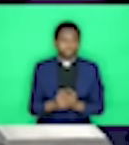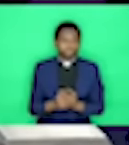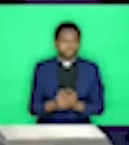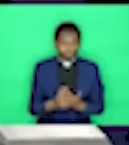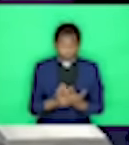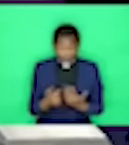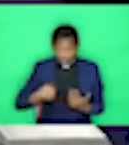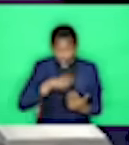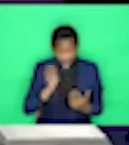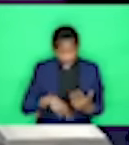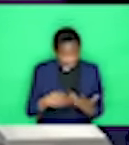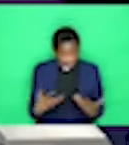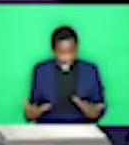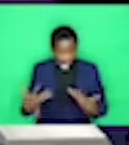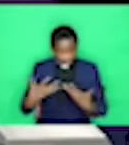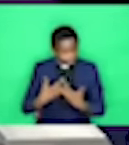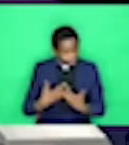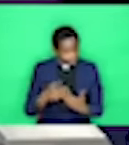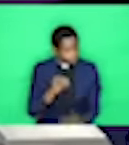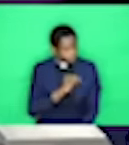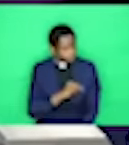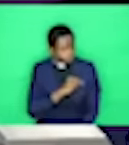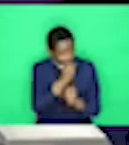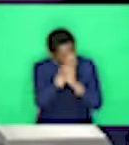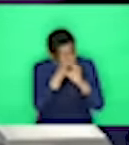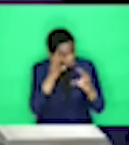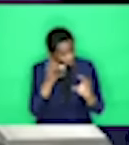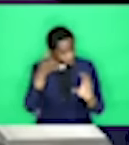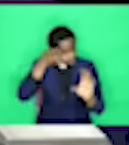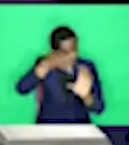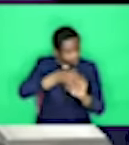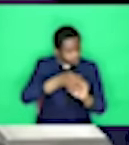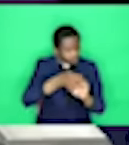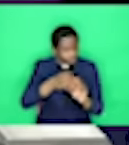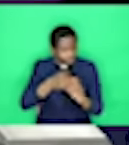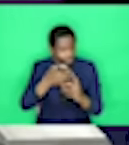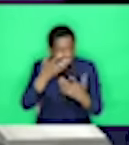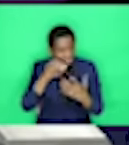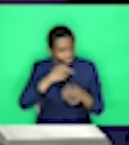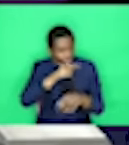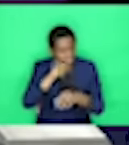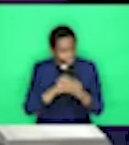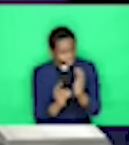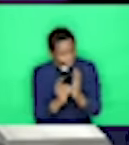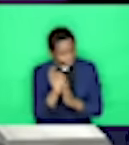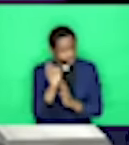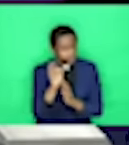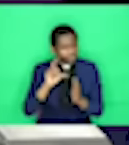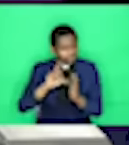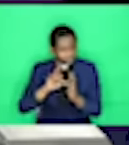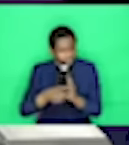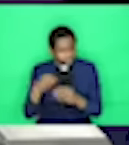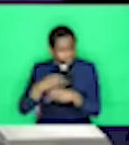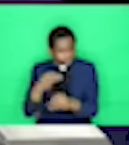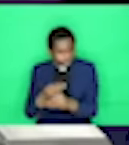We need to integrate moral vision into the concept of our national development and better still, make it